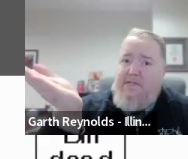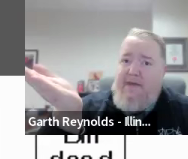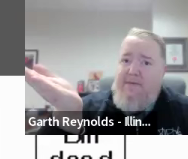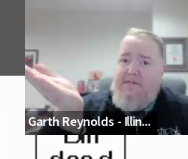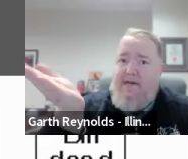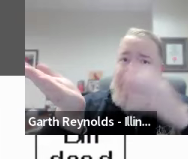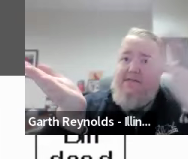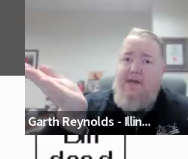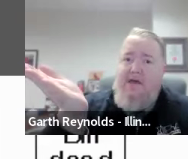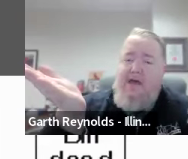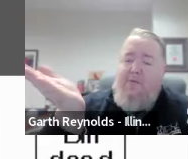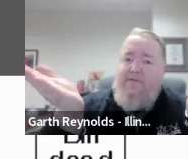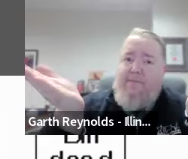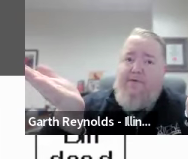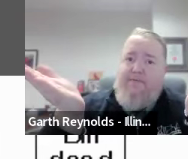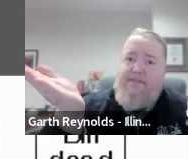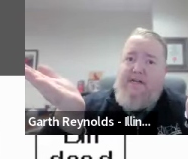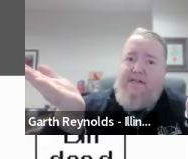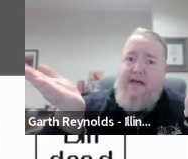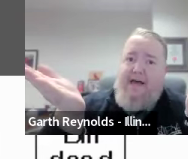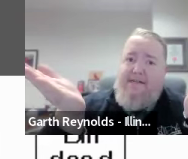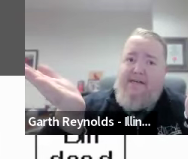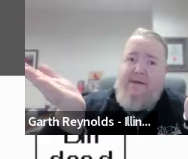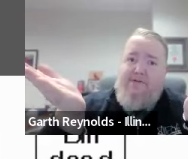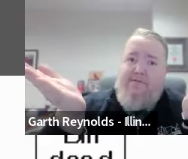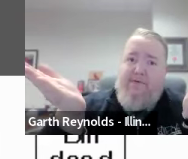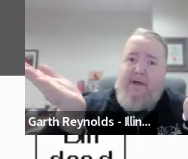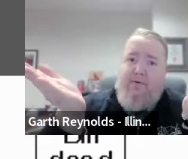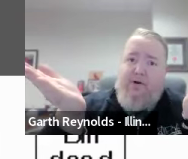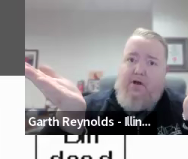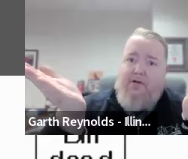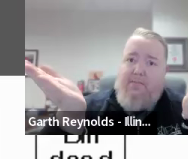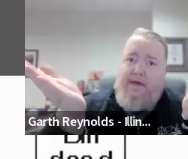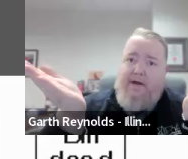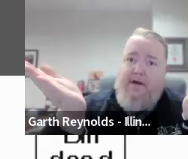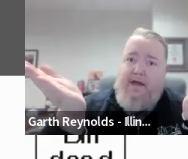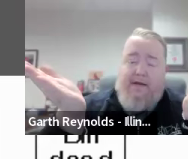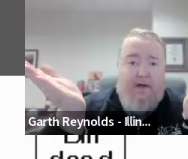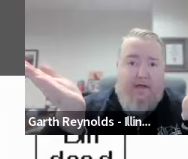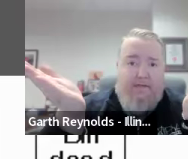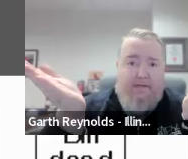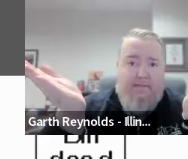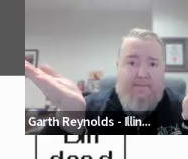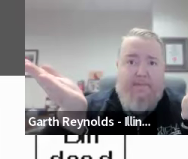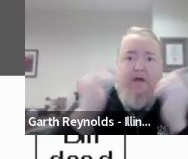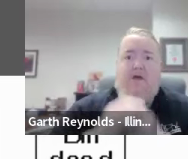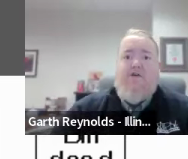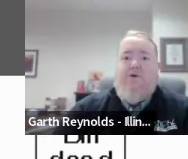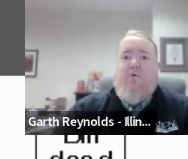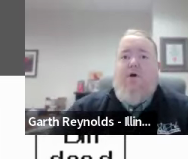are closed at 6 p.m. on Sundays, and we have the bill from the Senate that has the exception for mail order, long-term care, and health